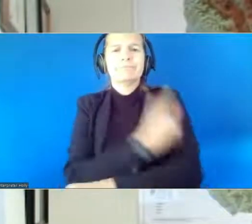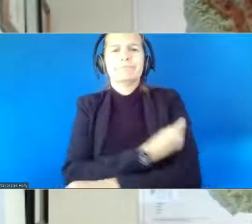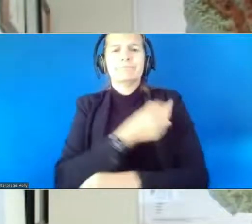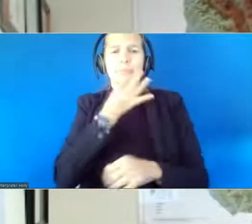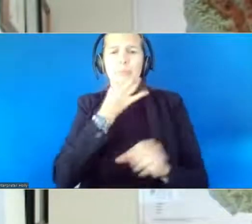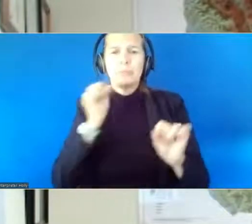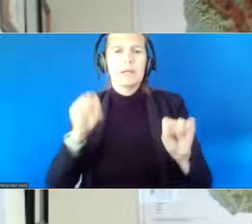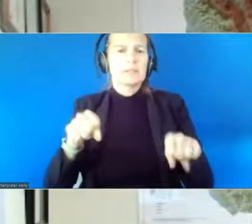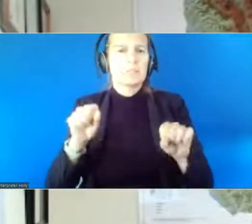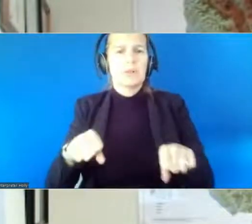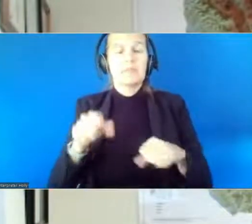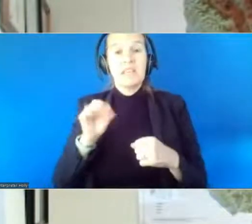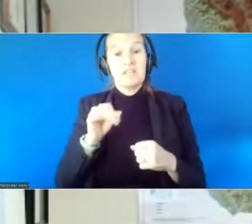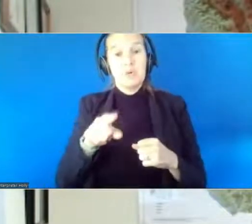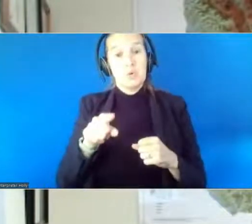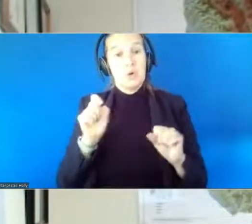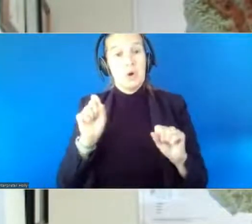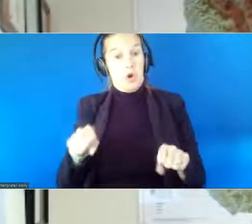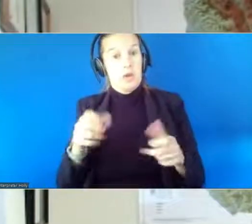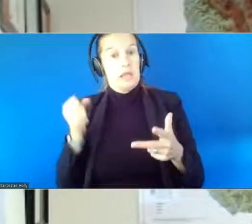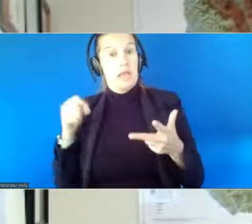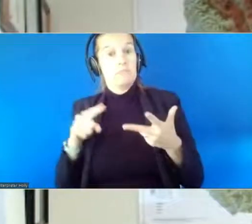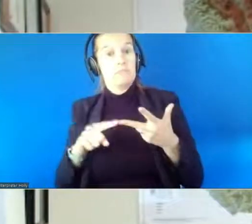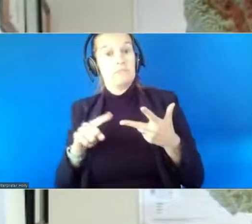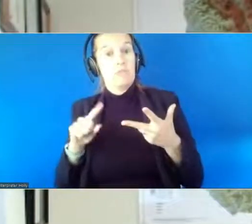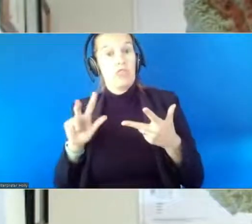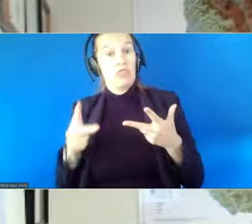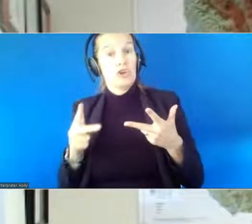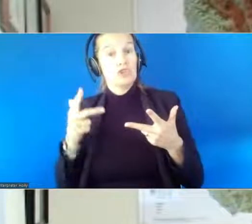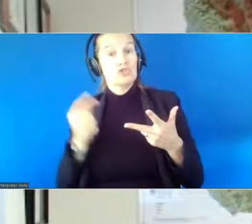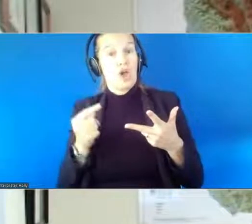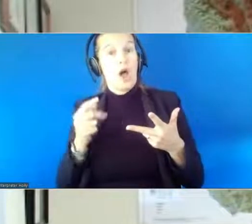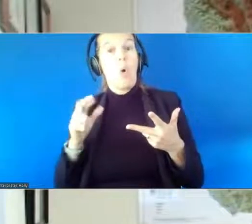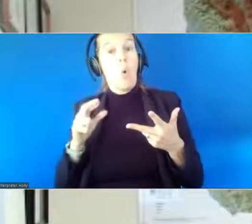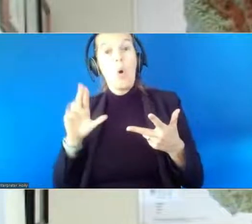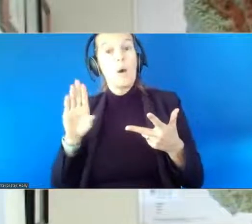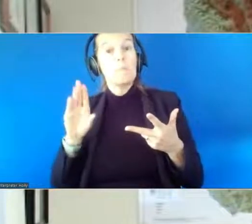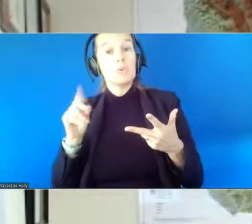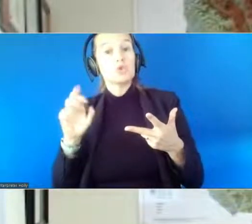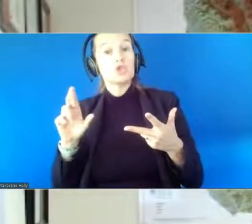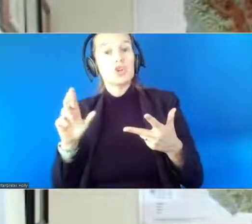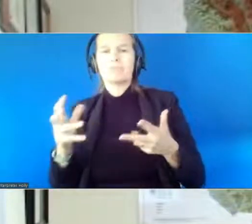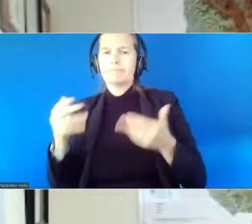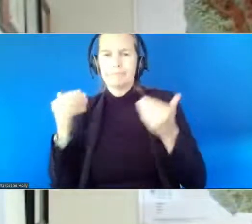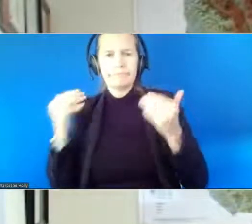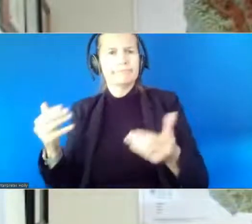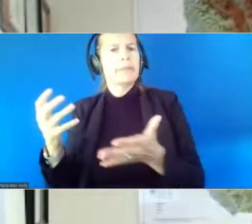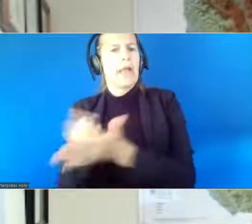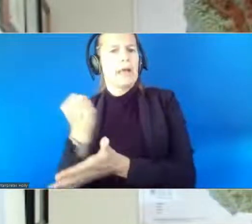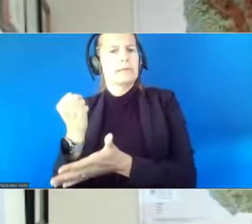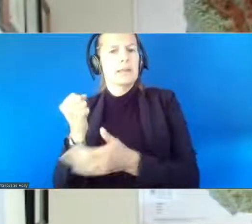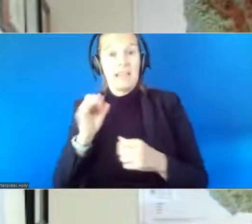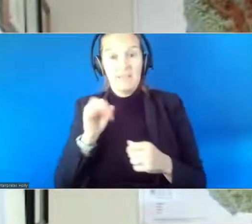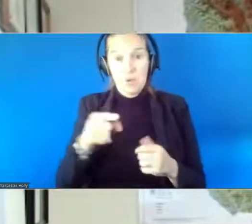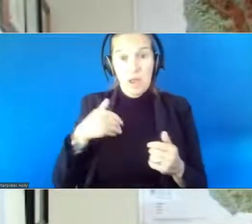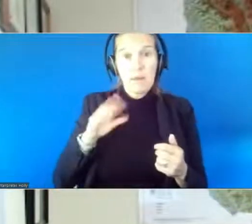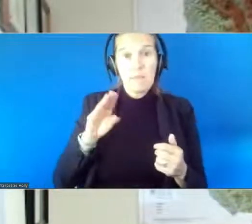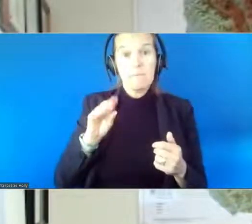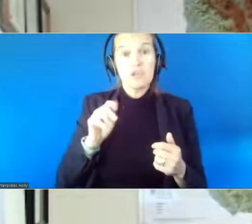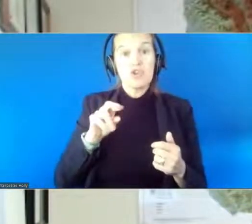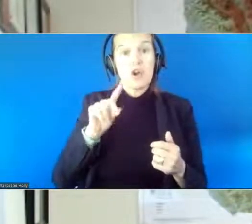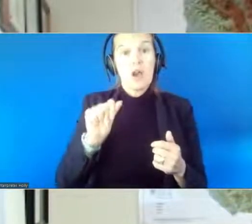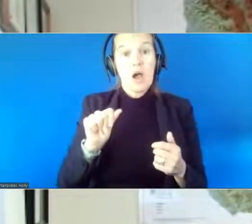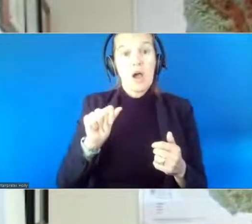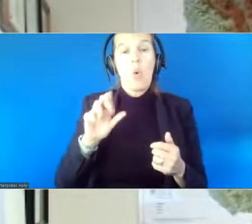you're eligible for a third shot or for a booster shot, get them. If you had Moderna or Johnson & Johnson in